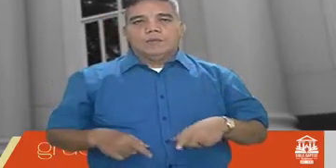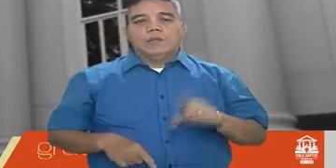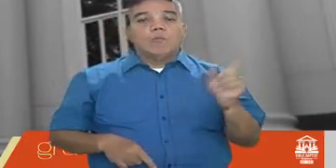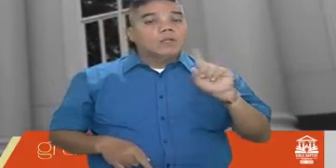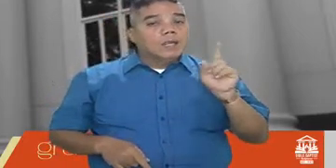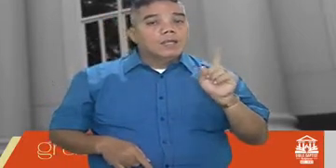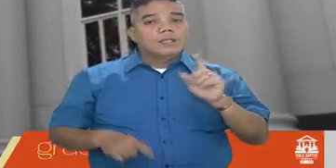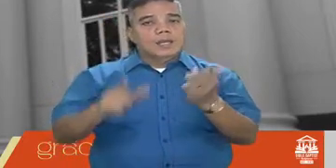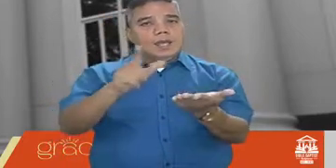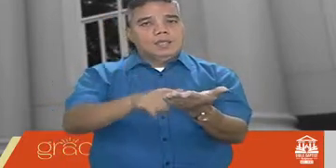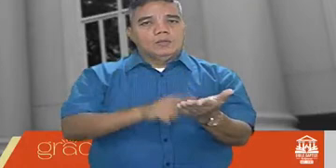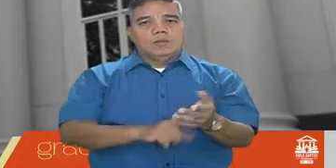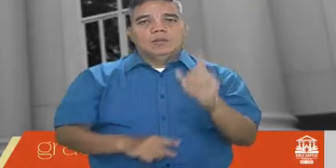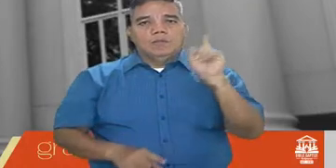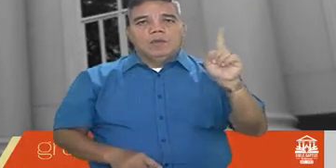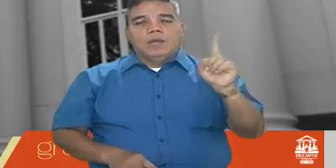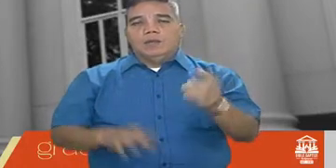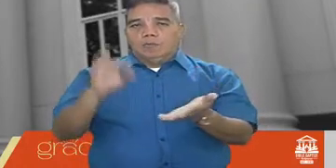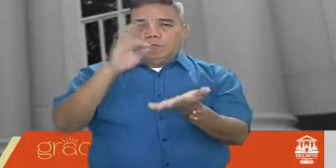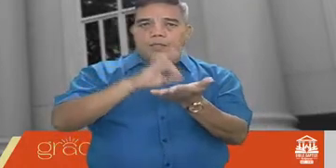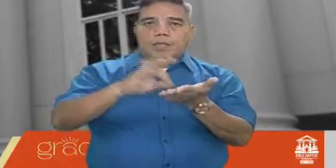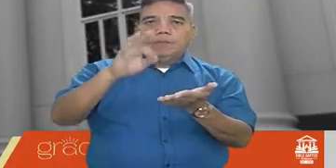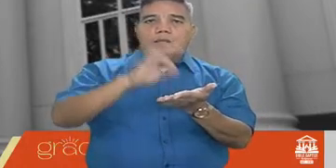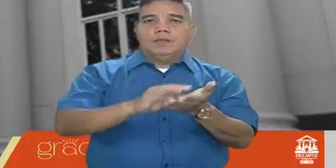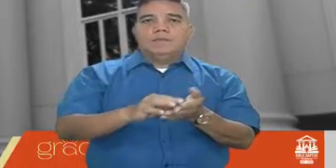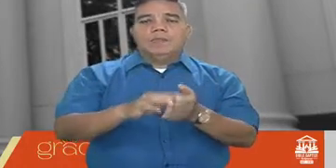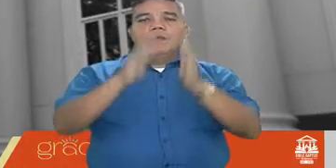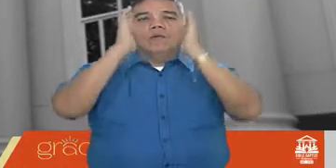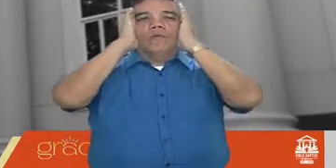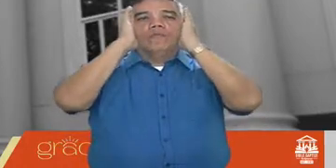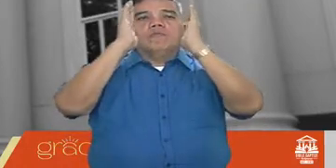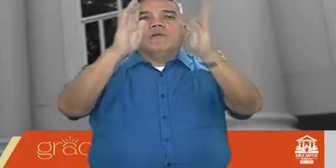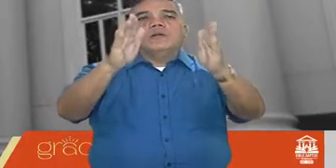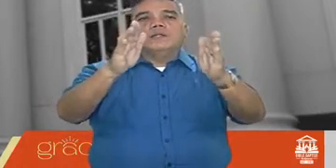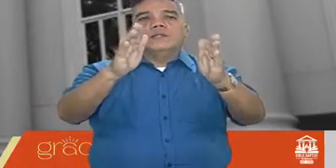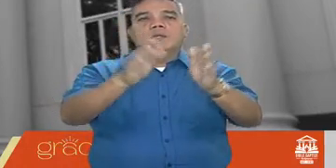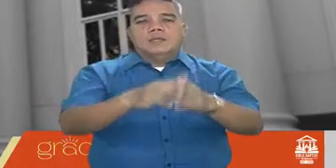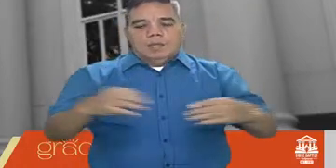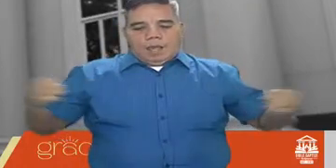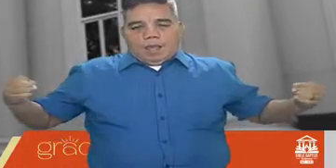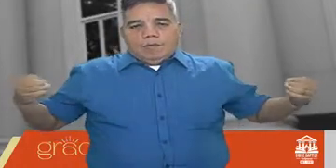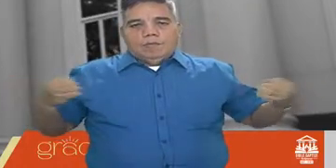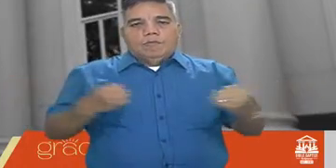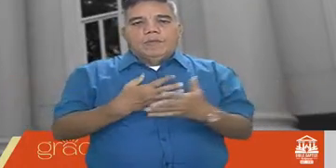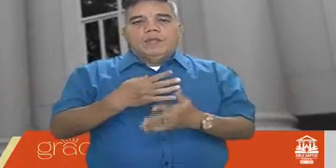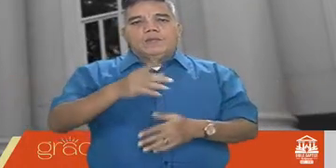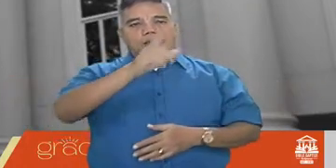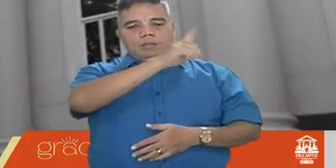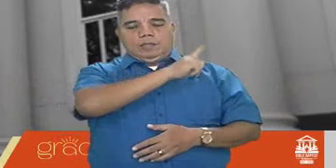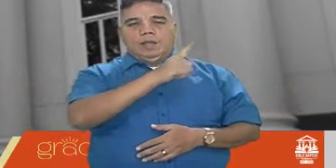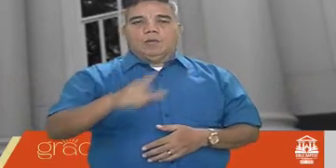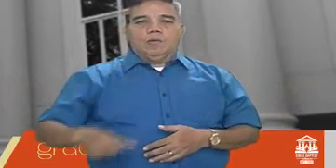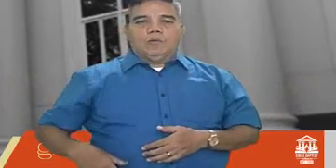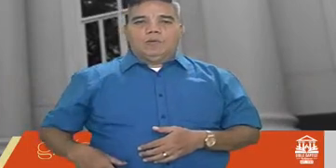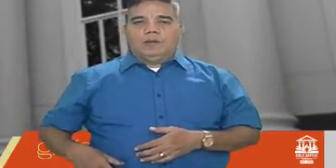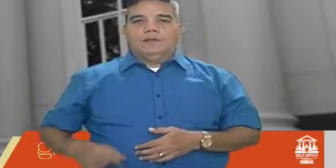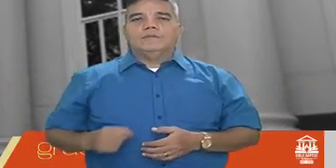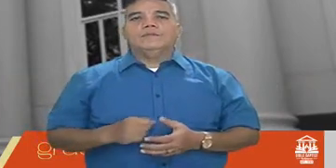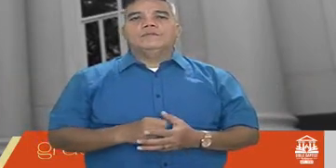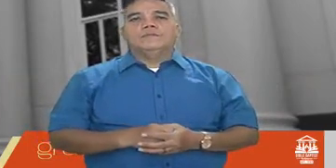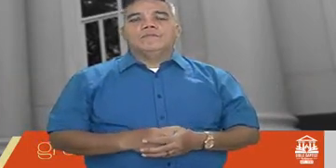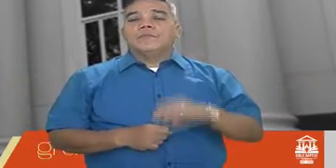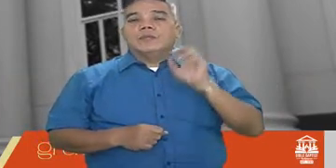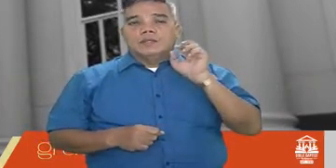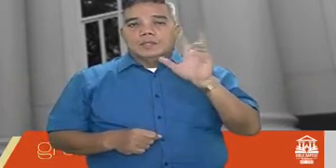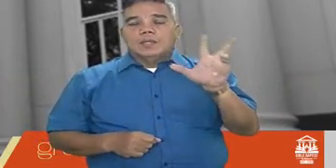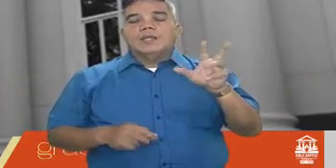life. And what are these? Forgiving, focusing, and fearing the Lord. Okay,